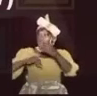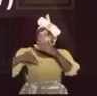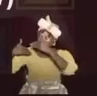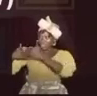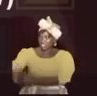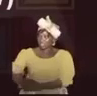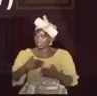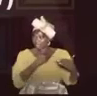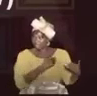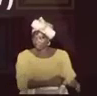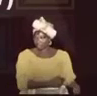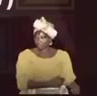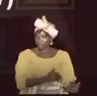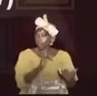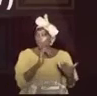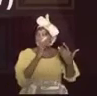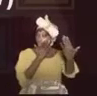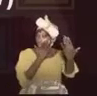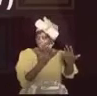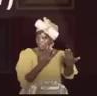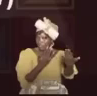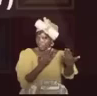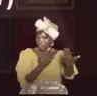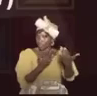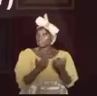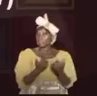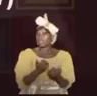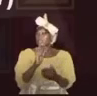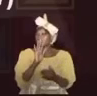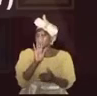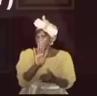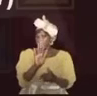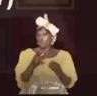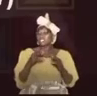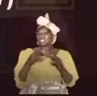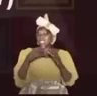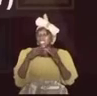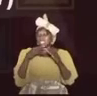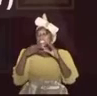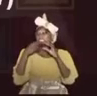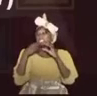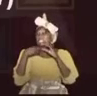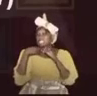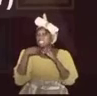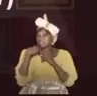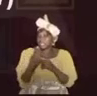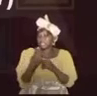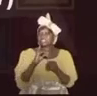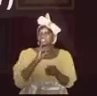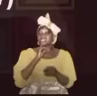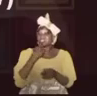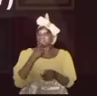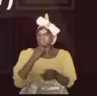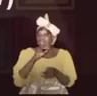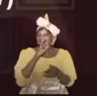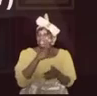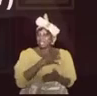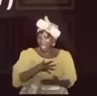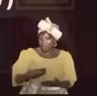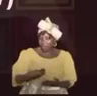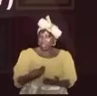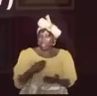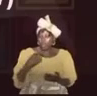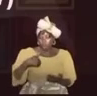side. Please hold on. Hold on. Hold on. Hold on. This is a very interesting statement. It is one thing to be troubled in your